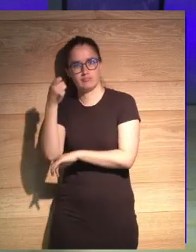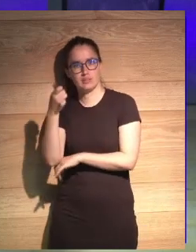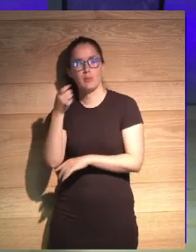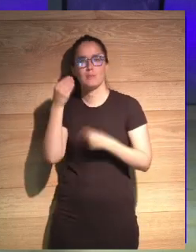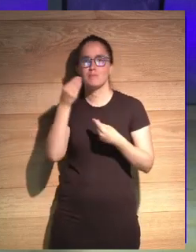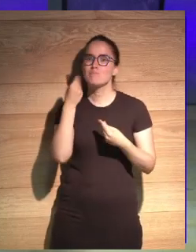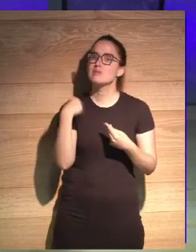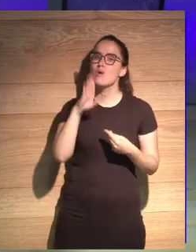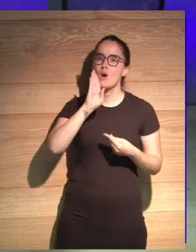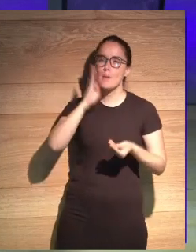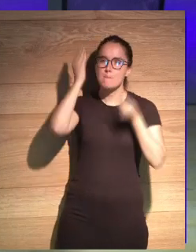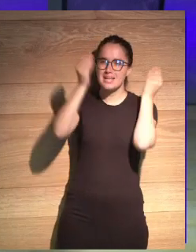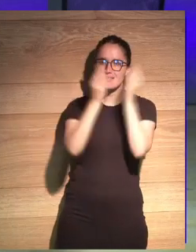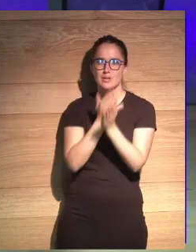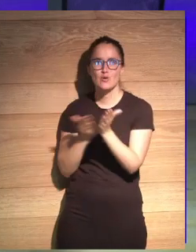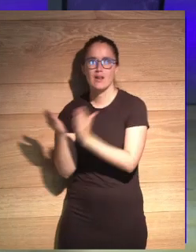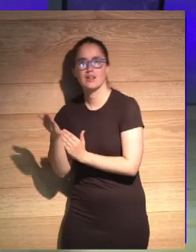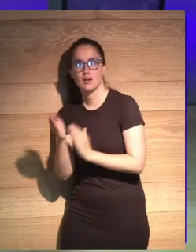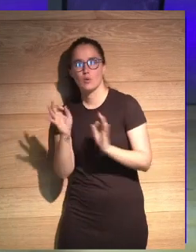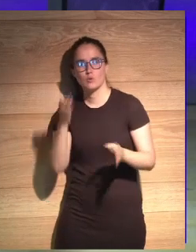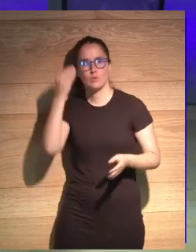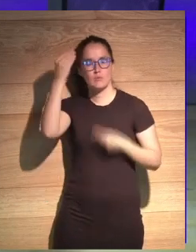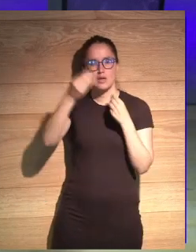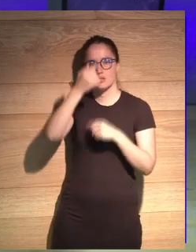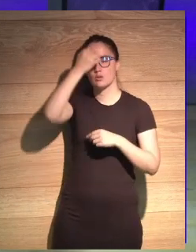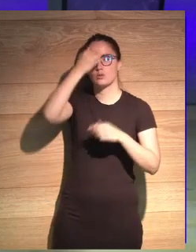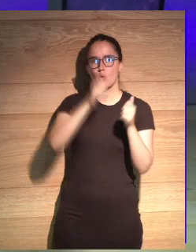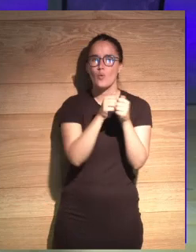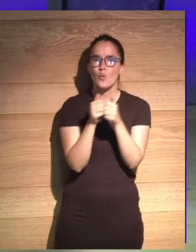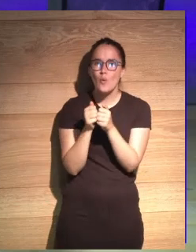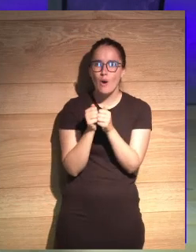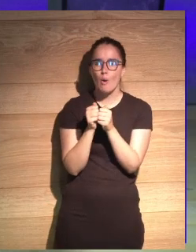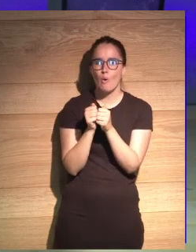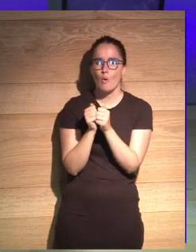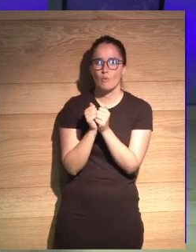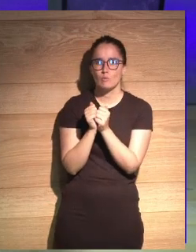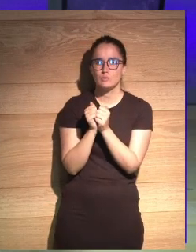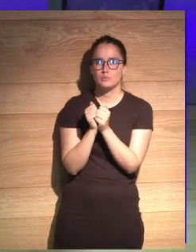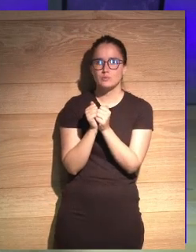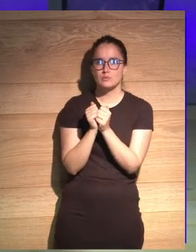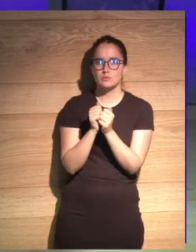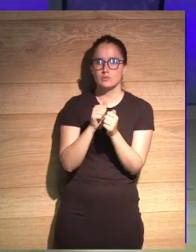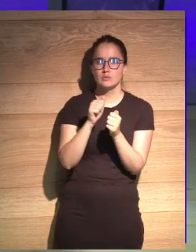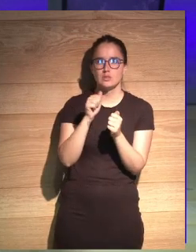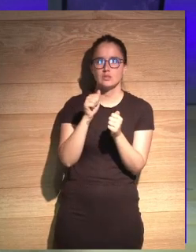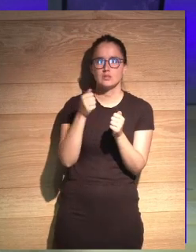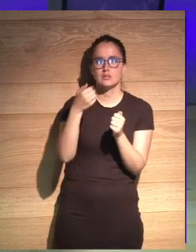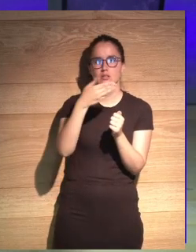But if we focus on lateral thinking, I can think of a Nintendo